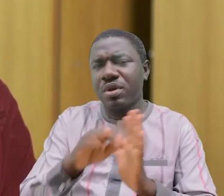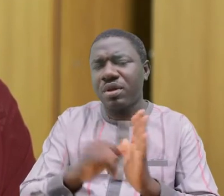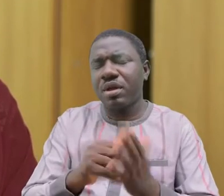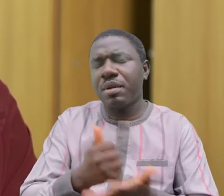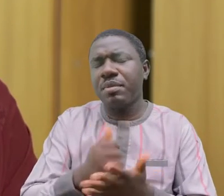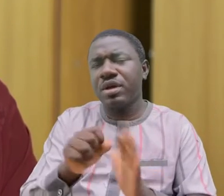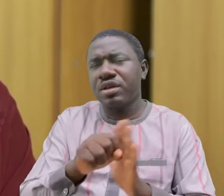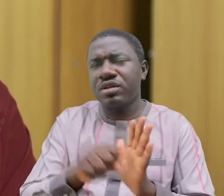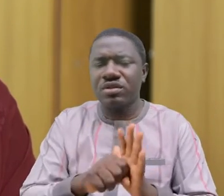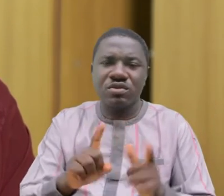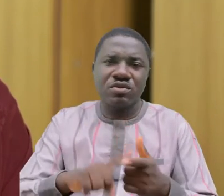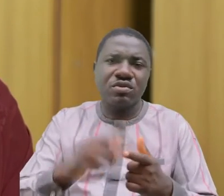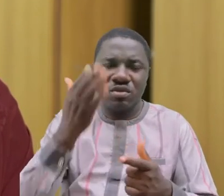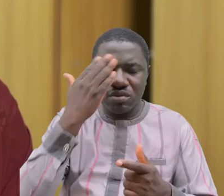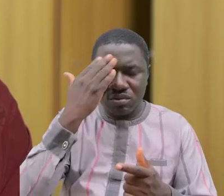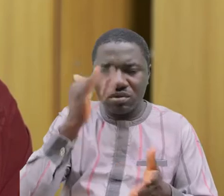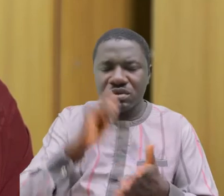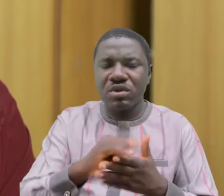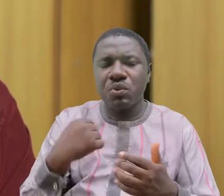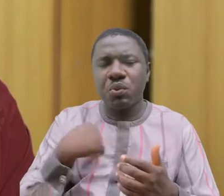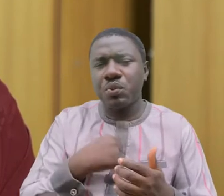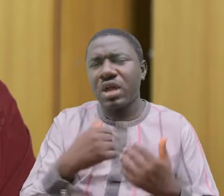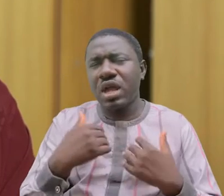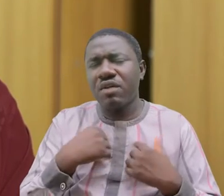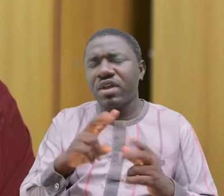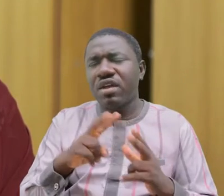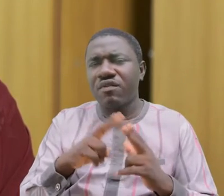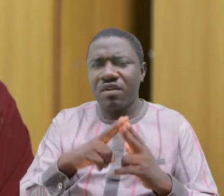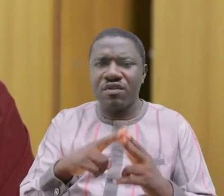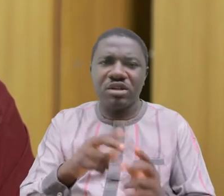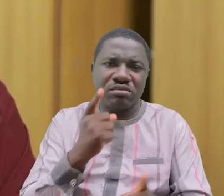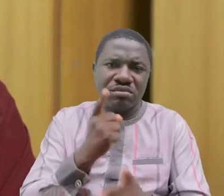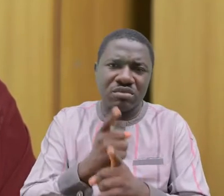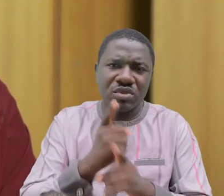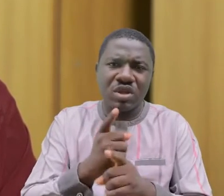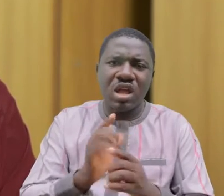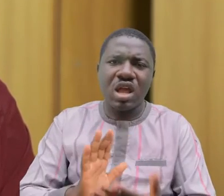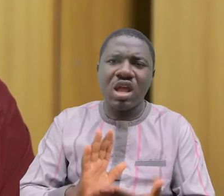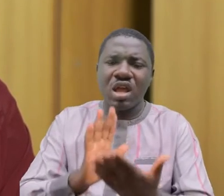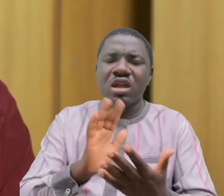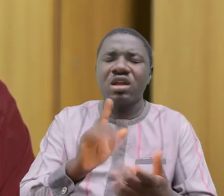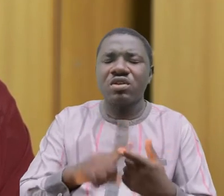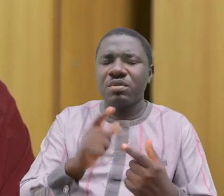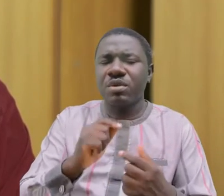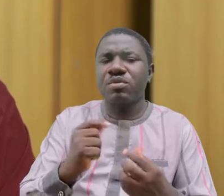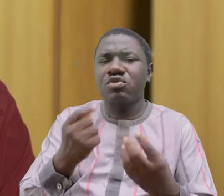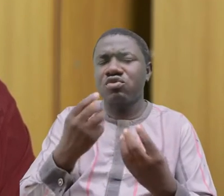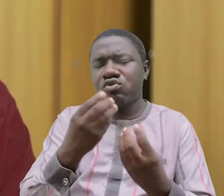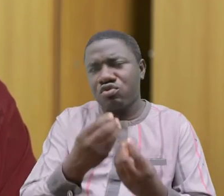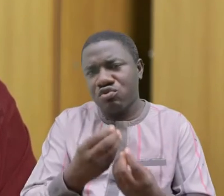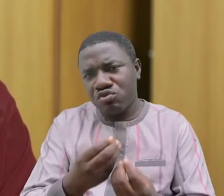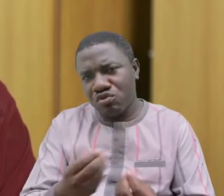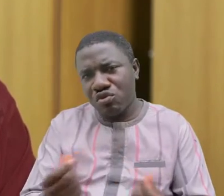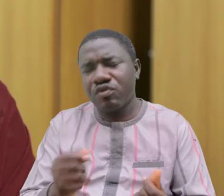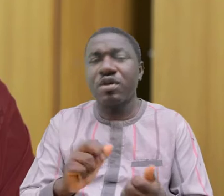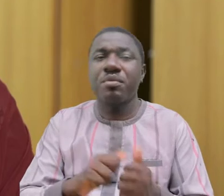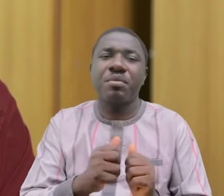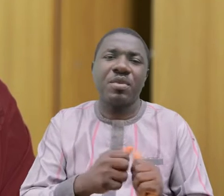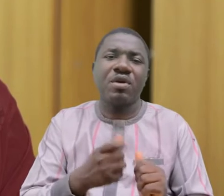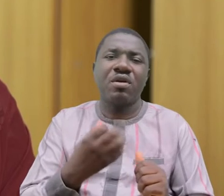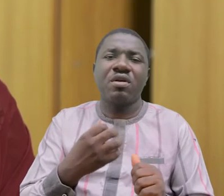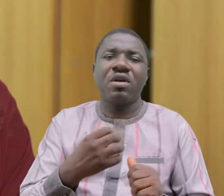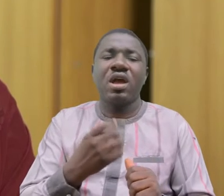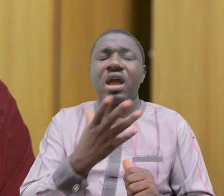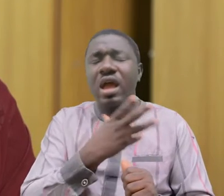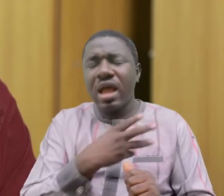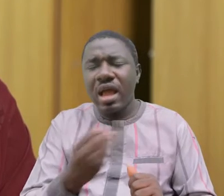help the state to see that we have a coordinated approach in addressing poverty and vulnerability in the state.